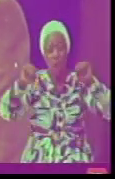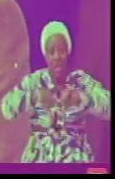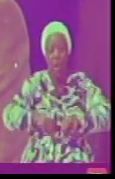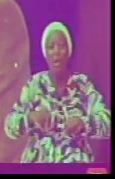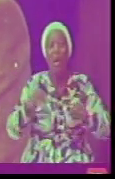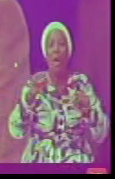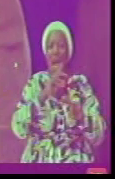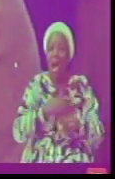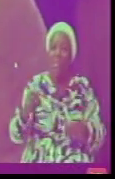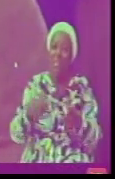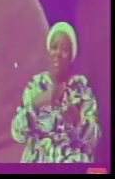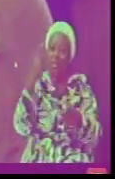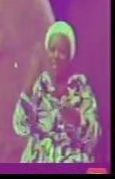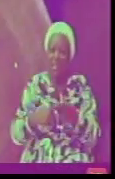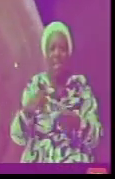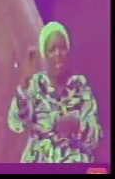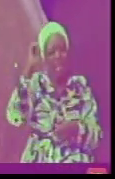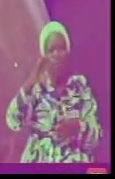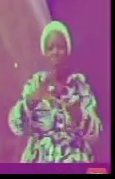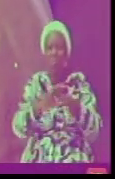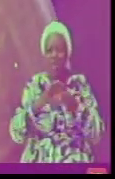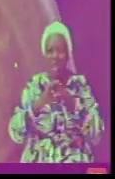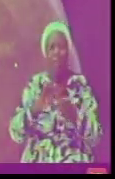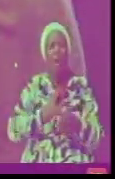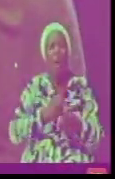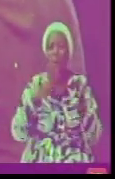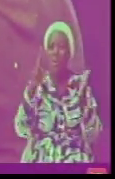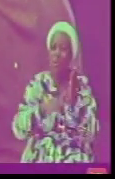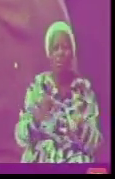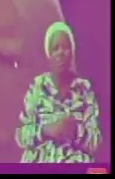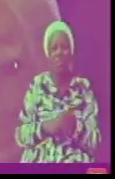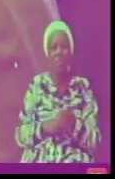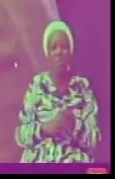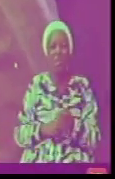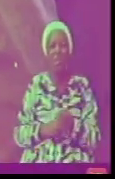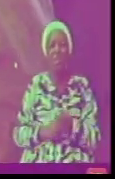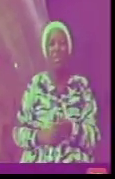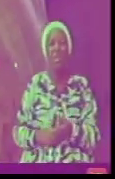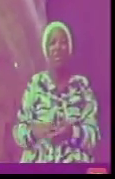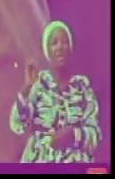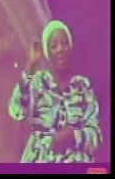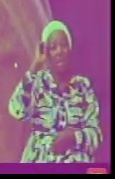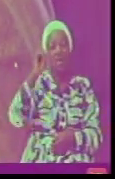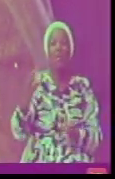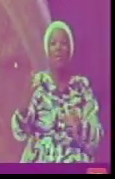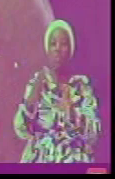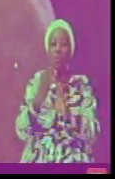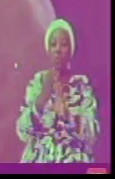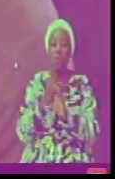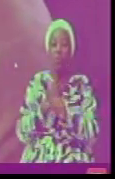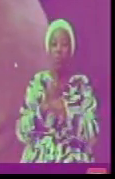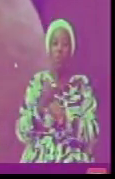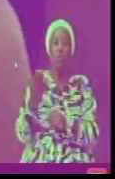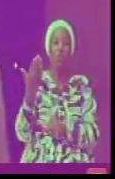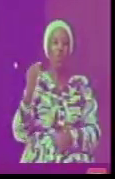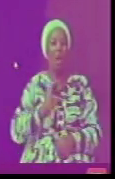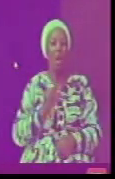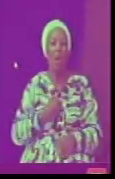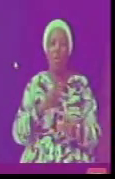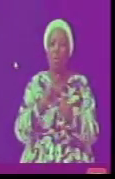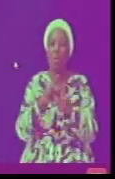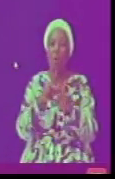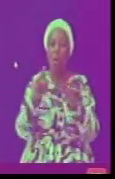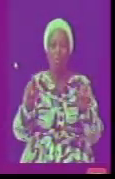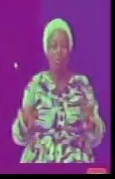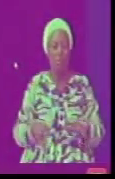guilty. We are the people that are condemned. And then he became our substitute. He